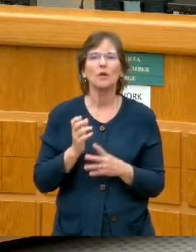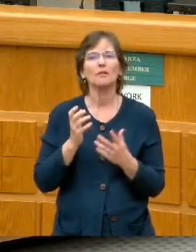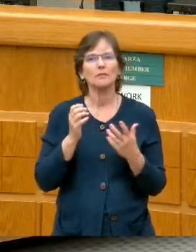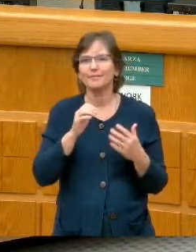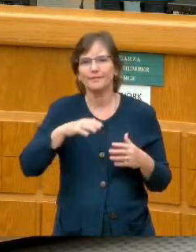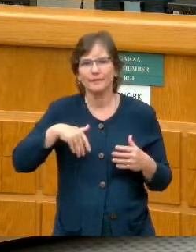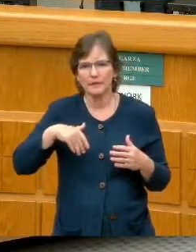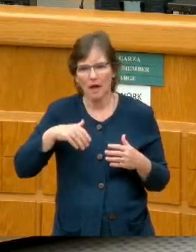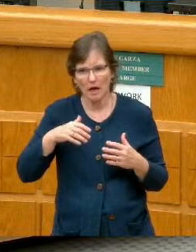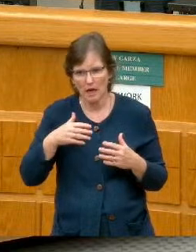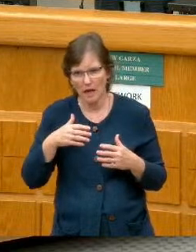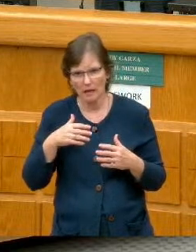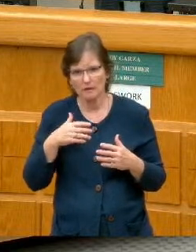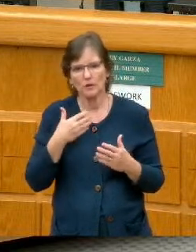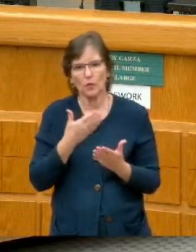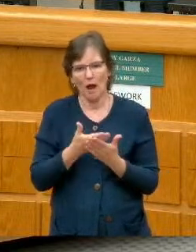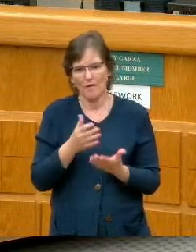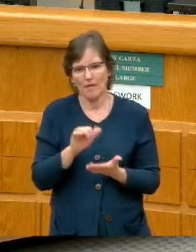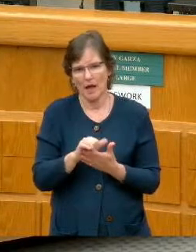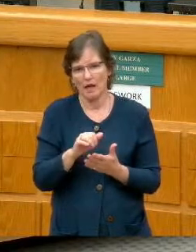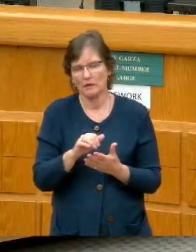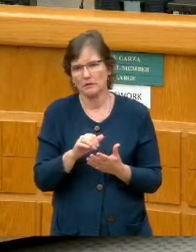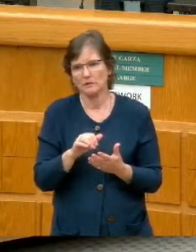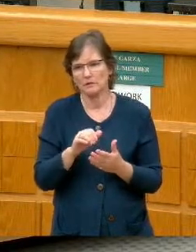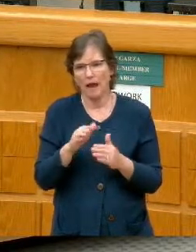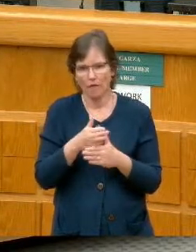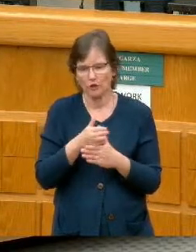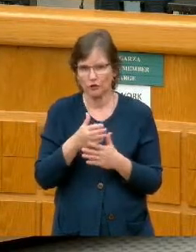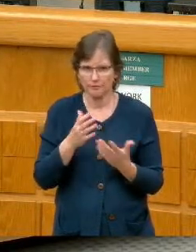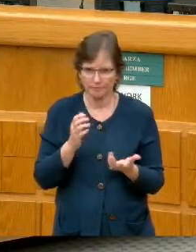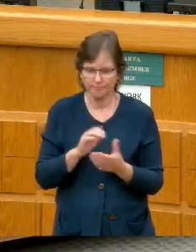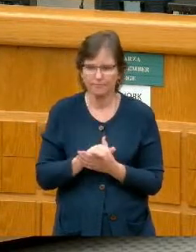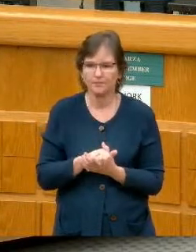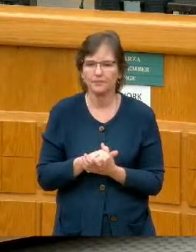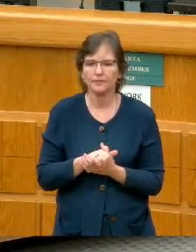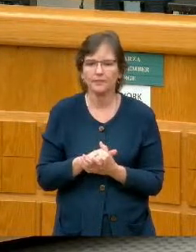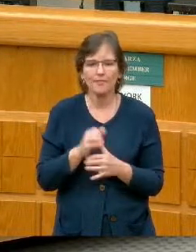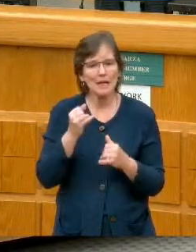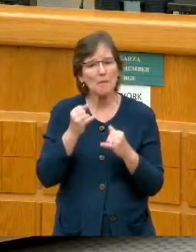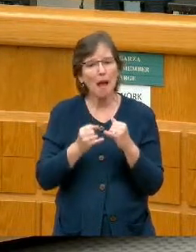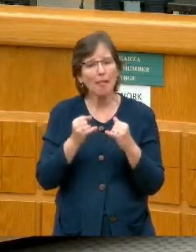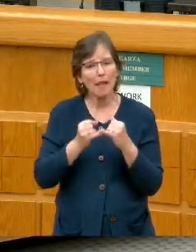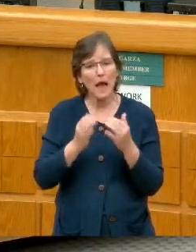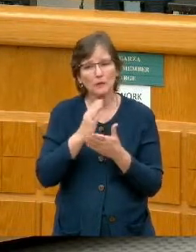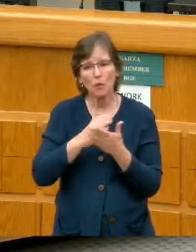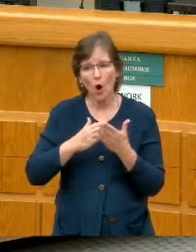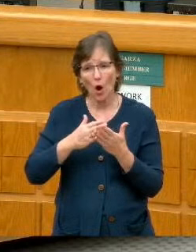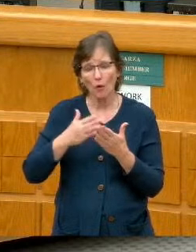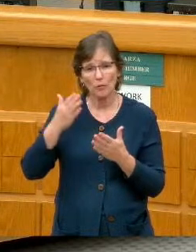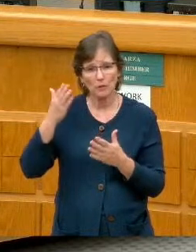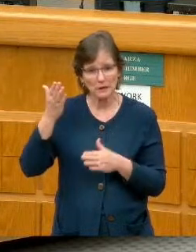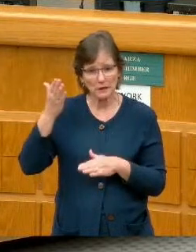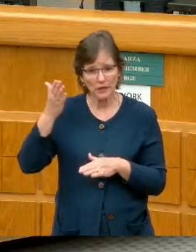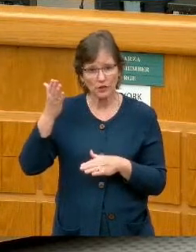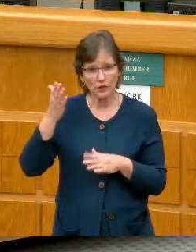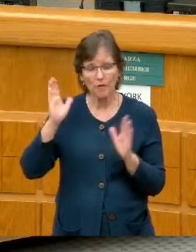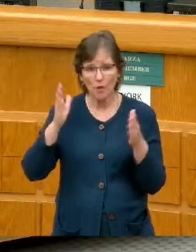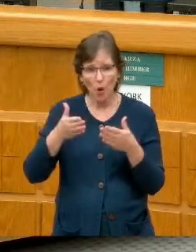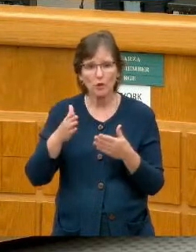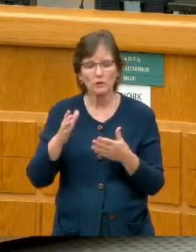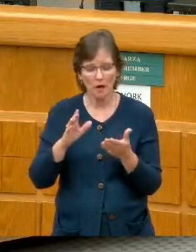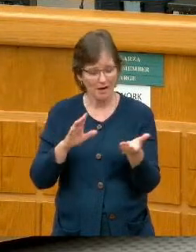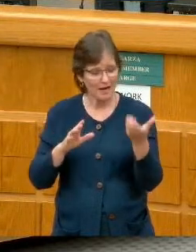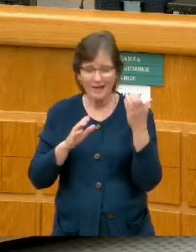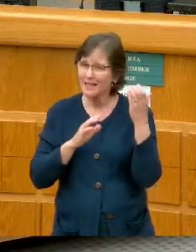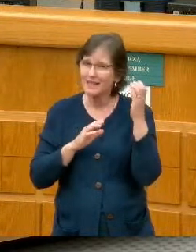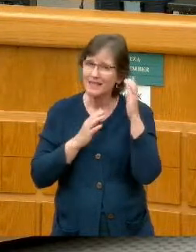we can get there. The last part of the presentation focuses on cell phone data. And the reason why we look at the cell